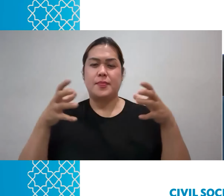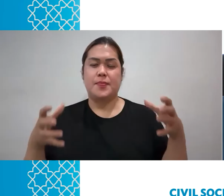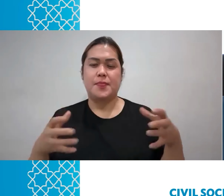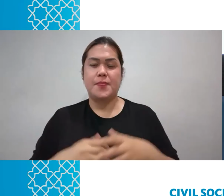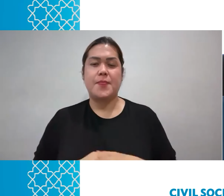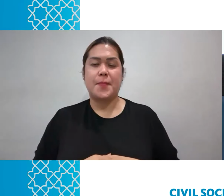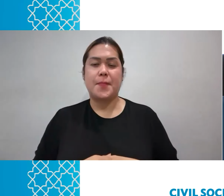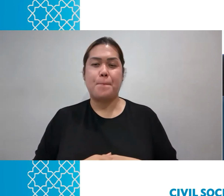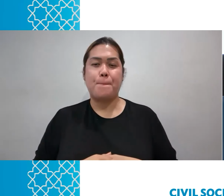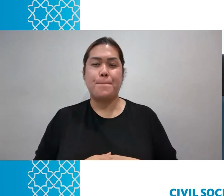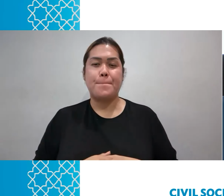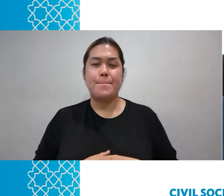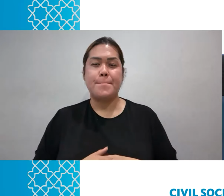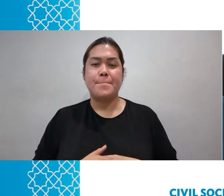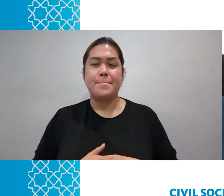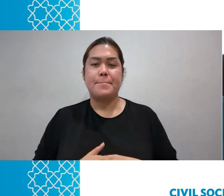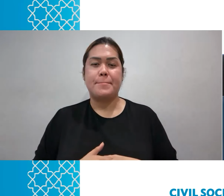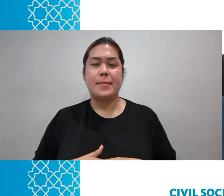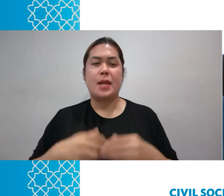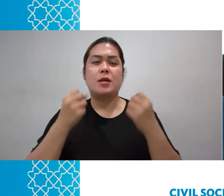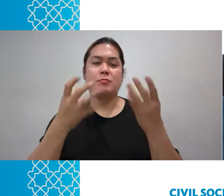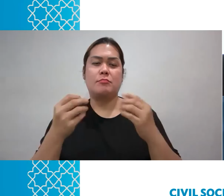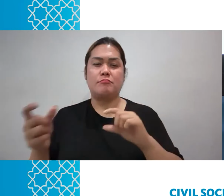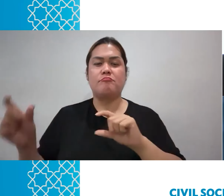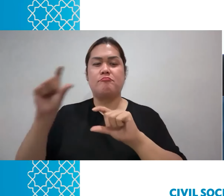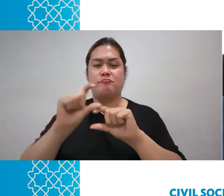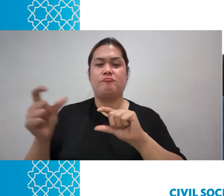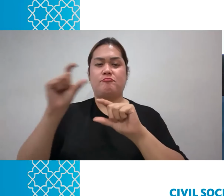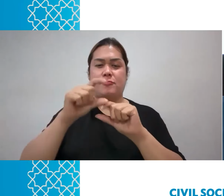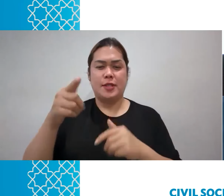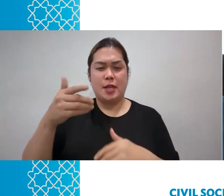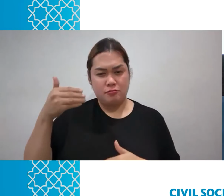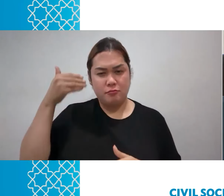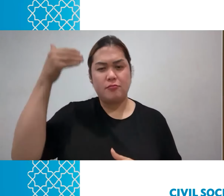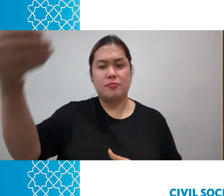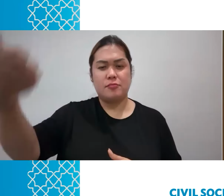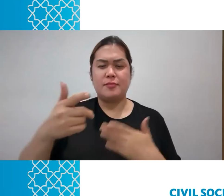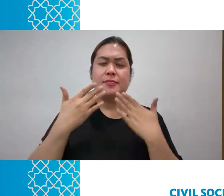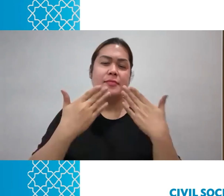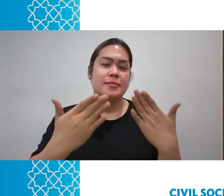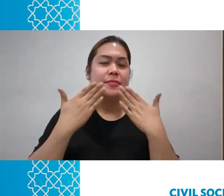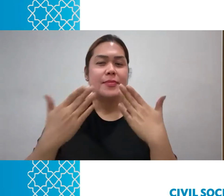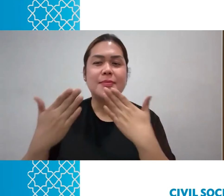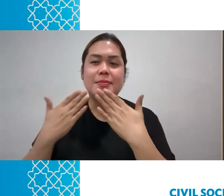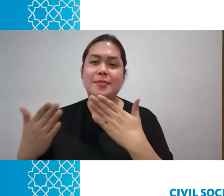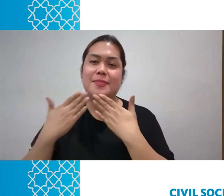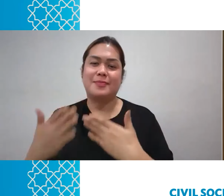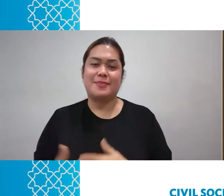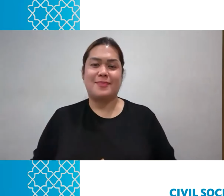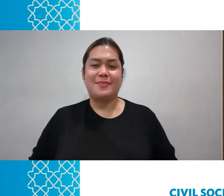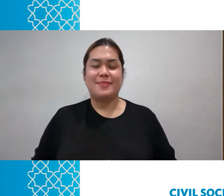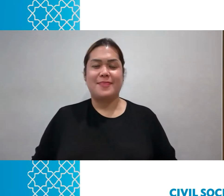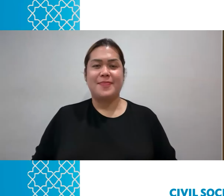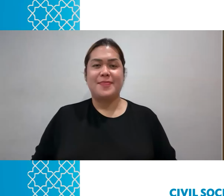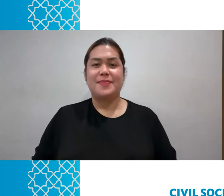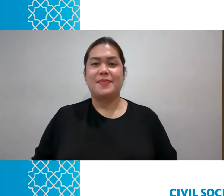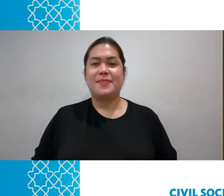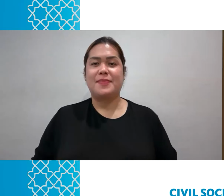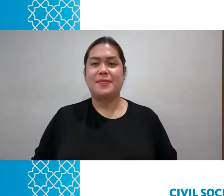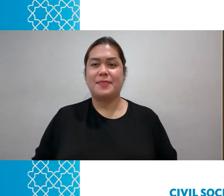of investments and of future investments. Thank you. Thank you. Okay, so for